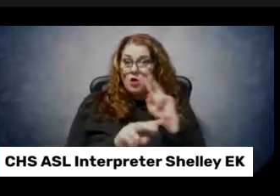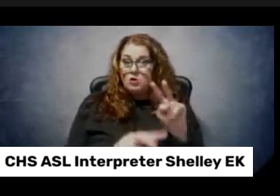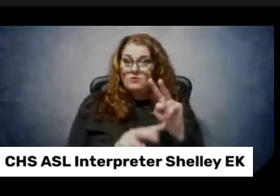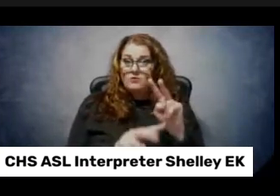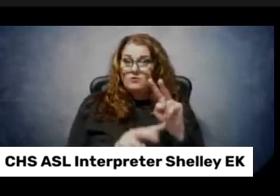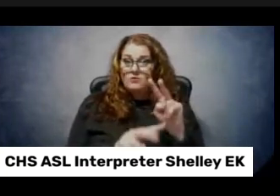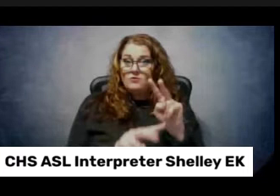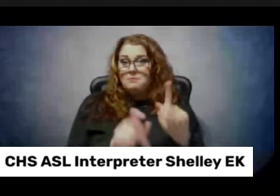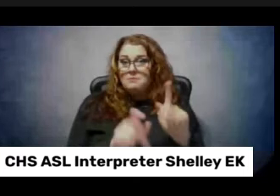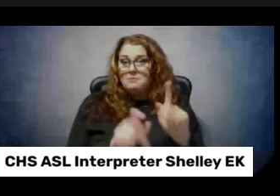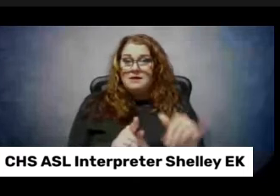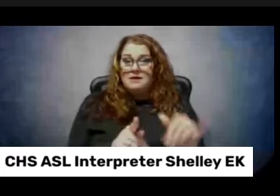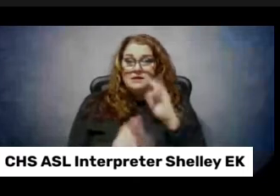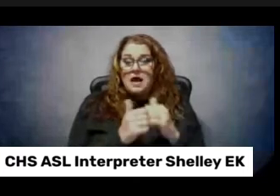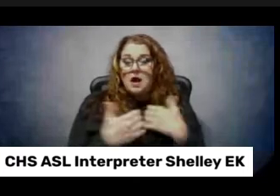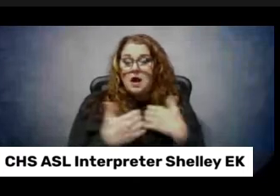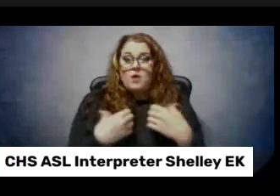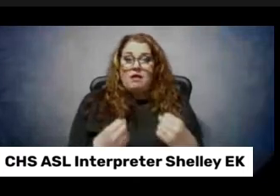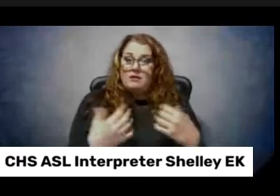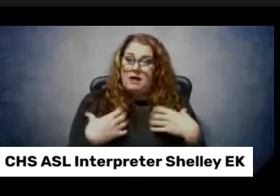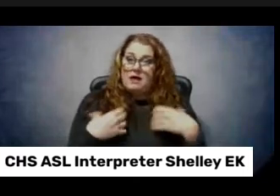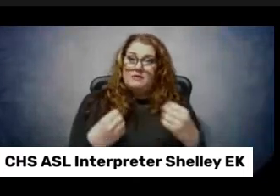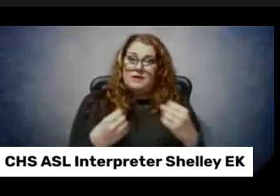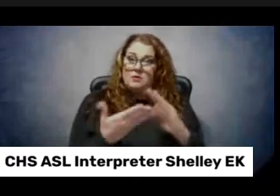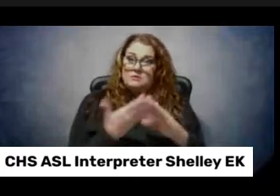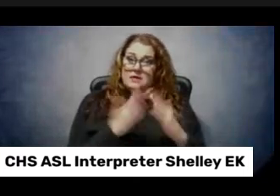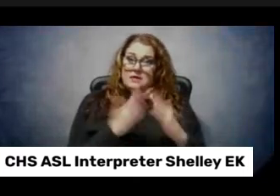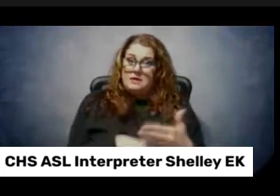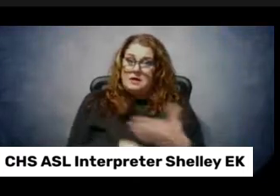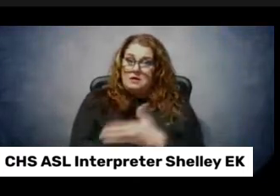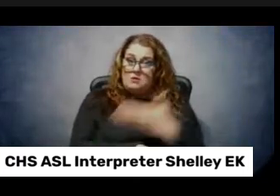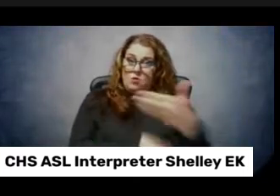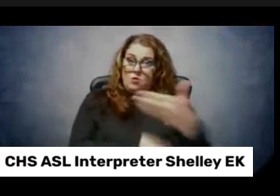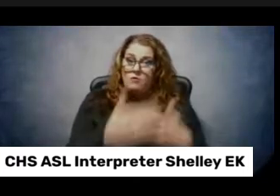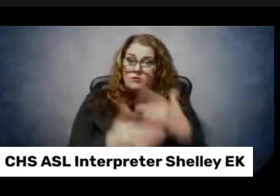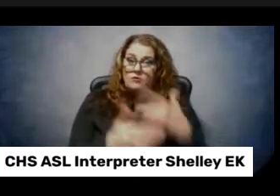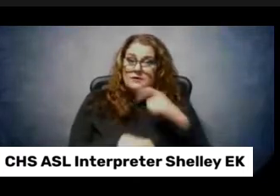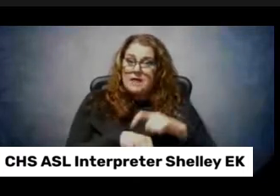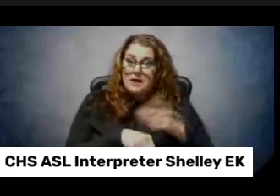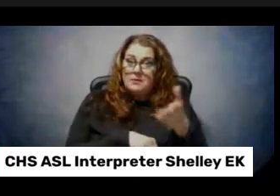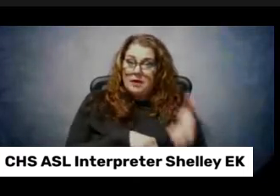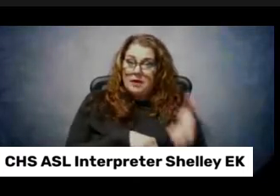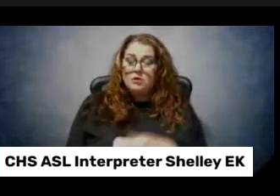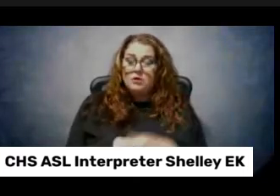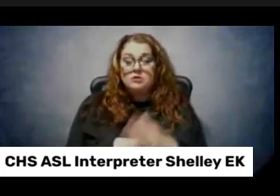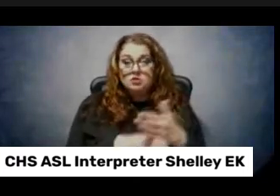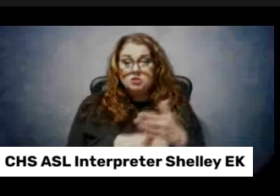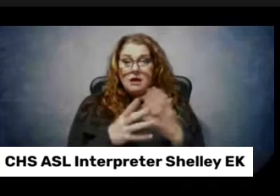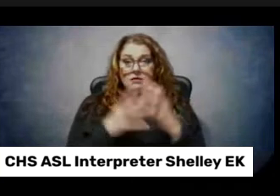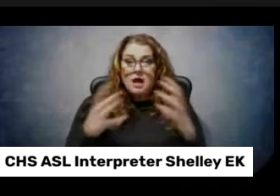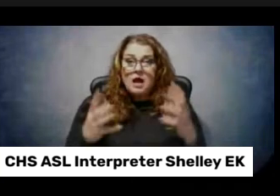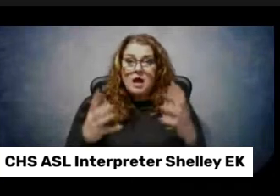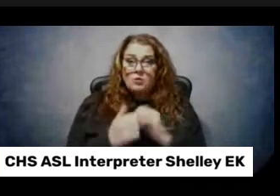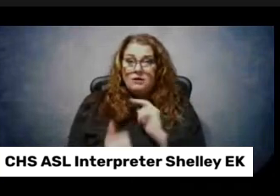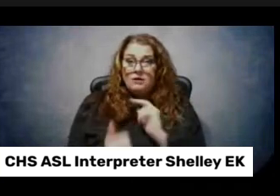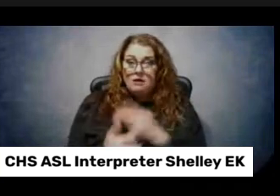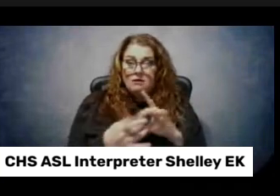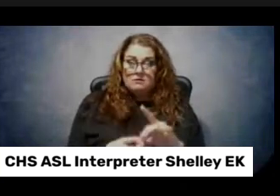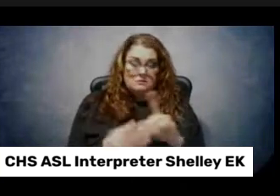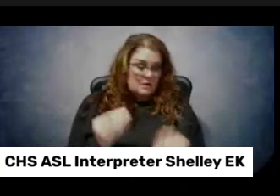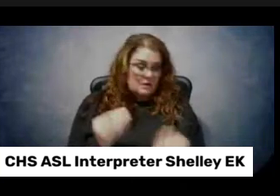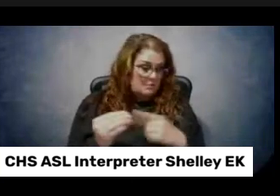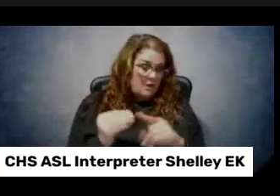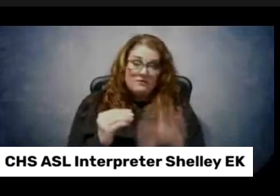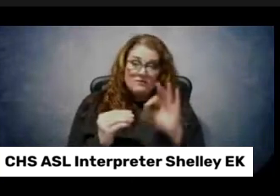back to that and seeing how, well and healthy I was getting over the course of that. So she shared a lot with us about